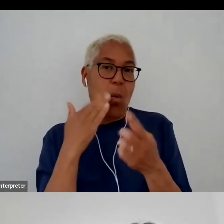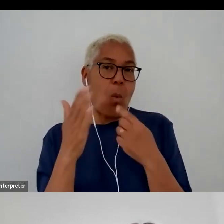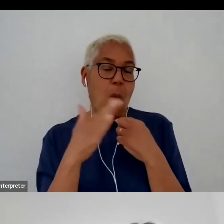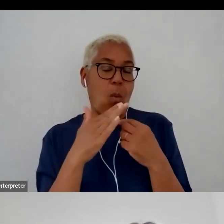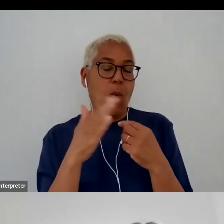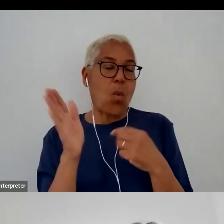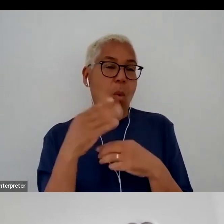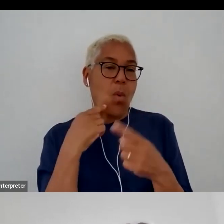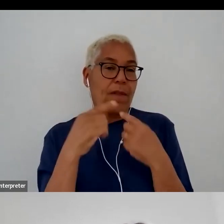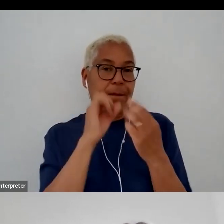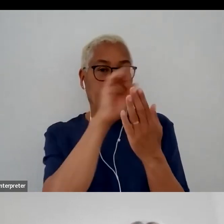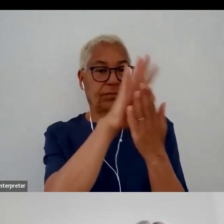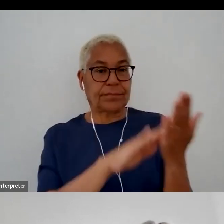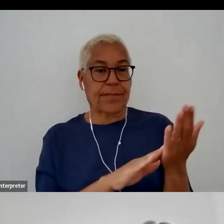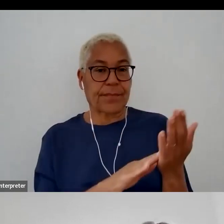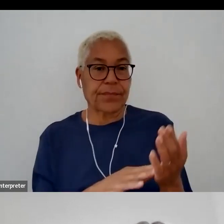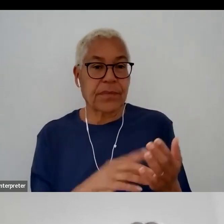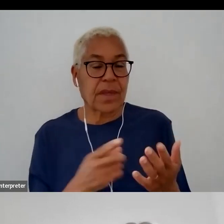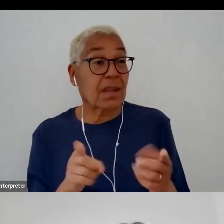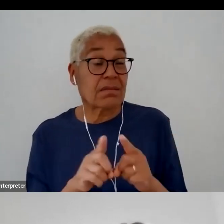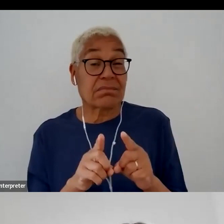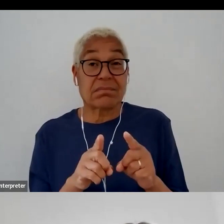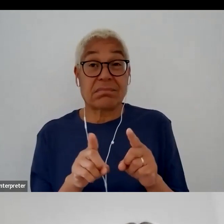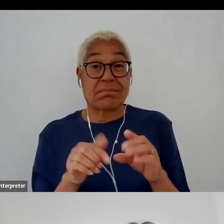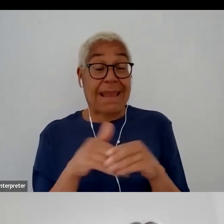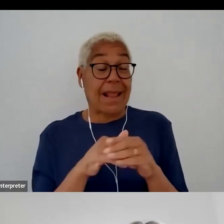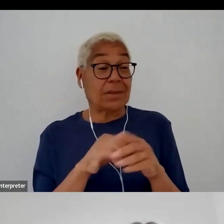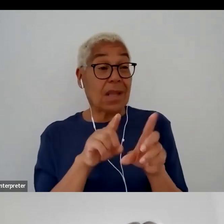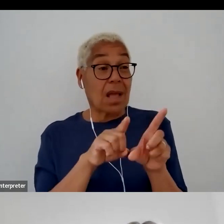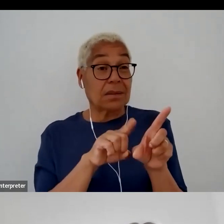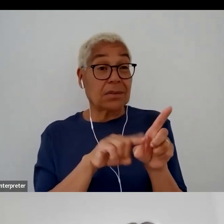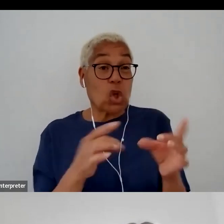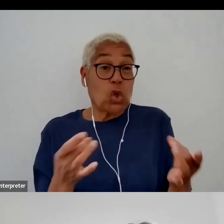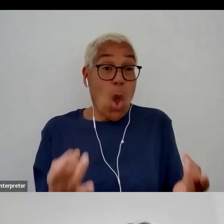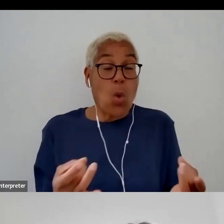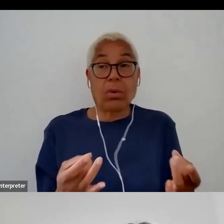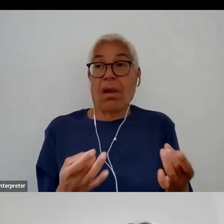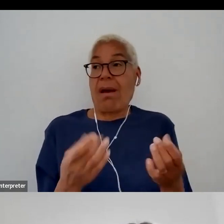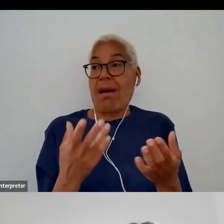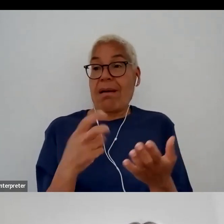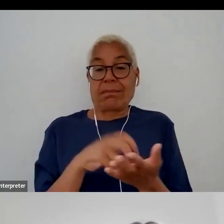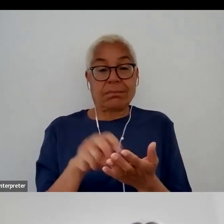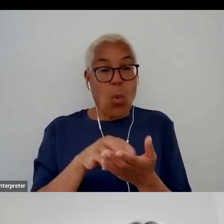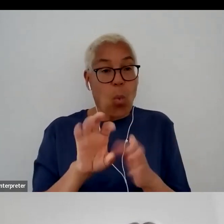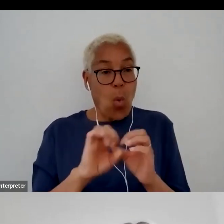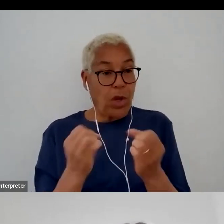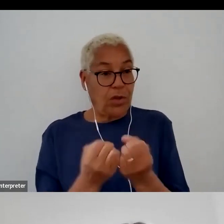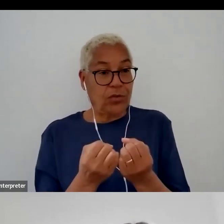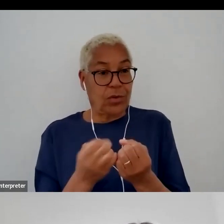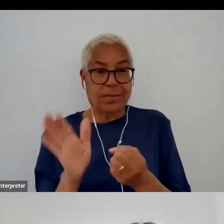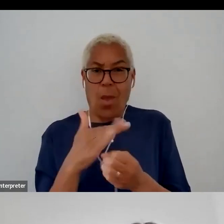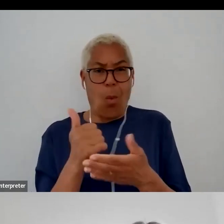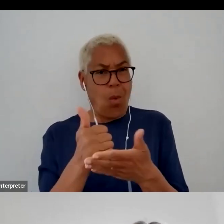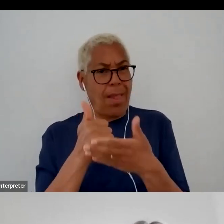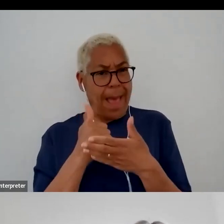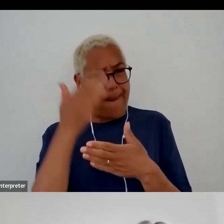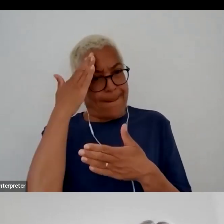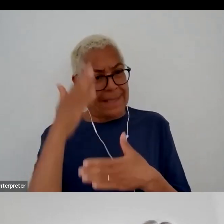with their mental health. Even things like yoga and walking groups, they're all helpful to mental health. You don't have to have therapy.